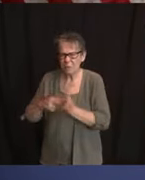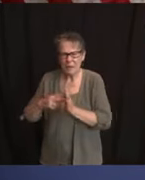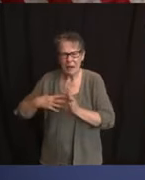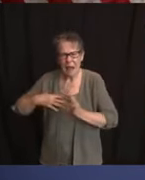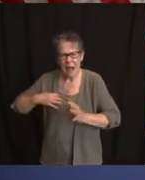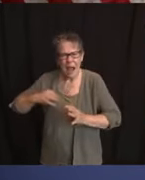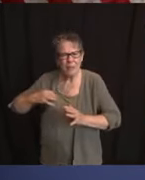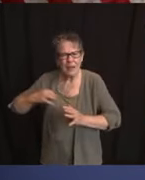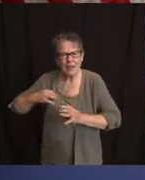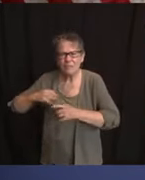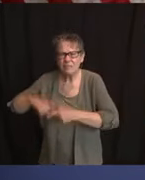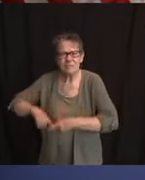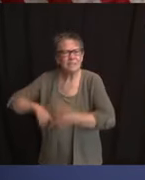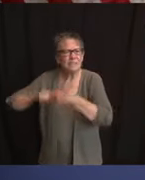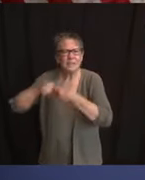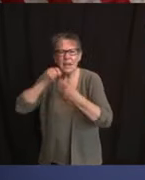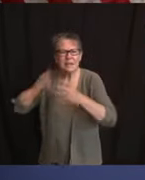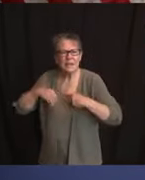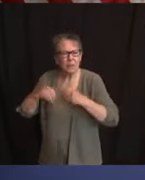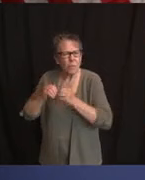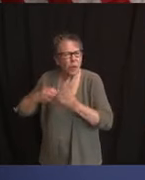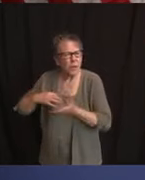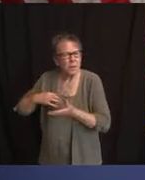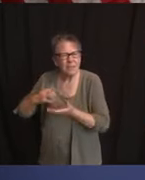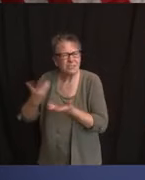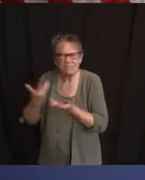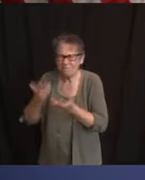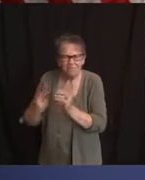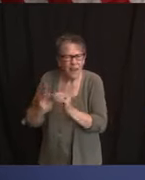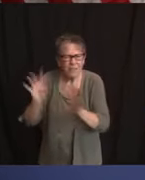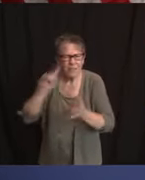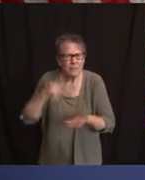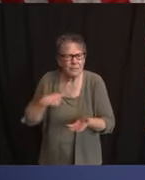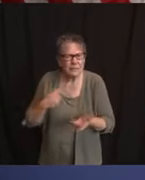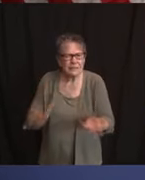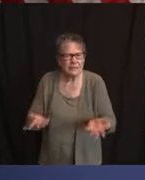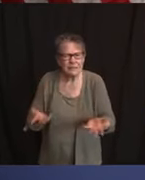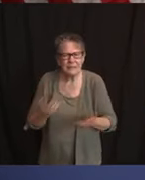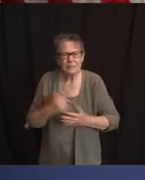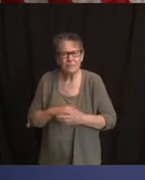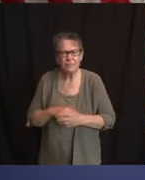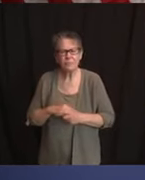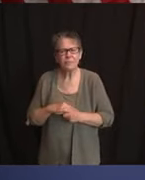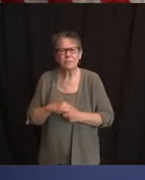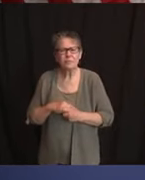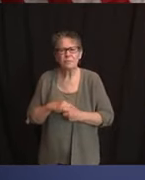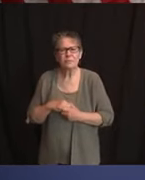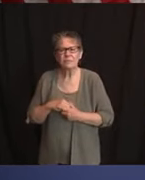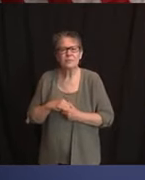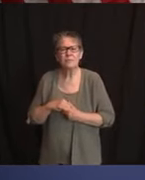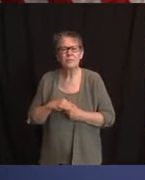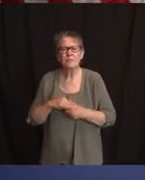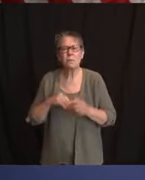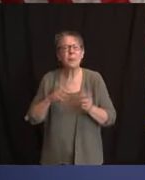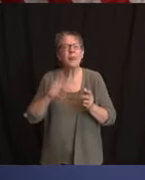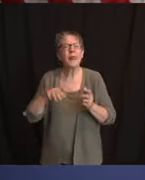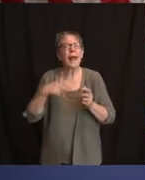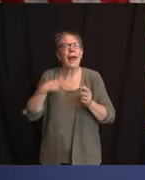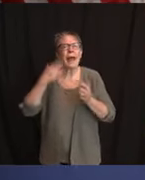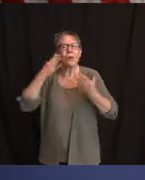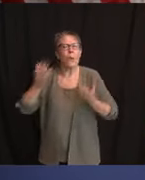down. I don't have an answer on how much have been tested. Do you happen to know, Judy? But we can get back to you on that. And you're going to hear